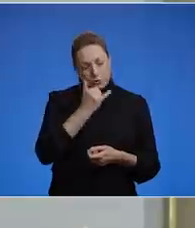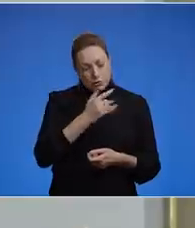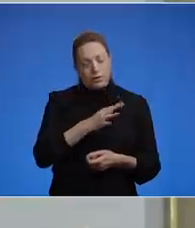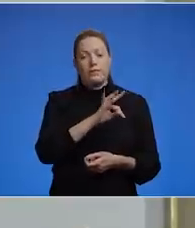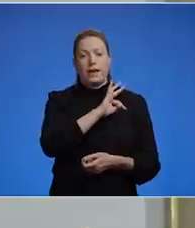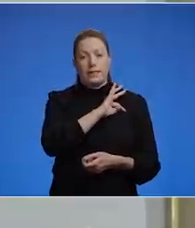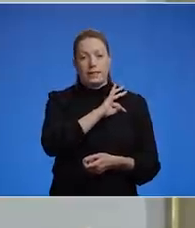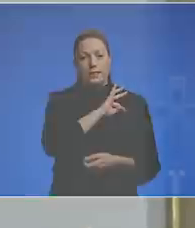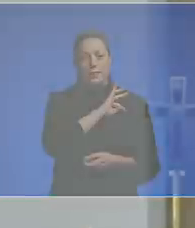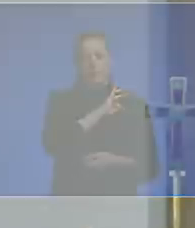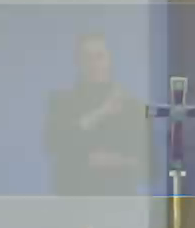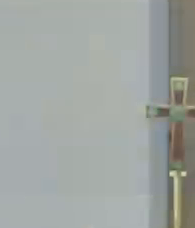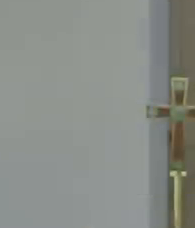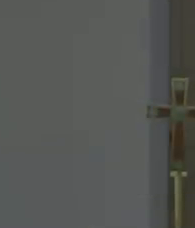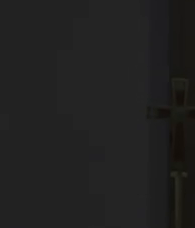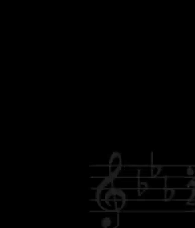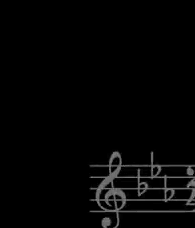The mystery of faith.